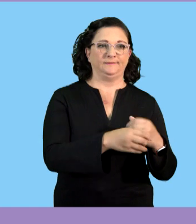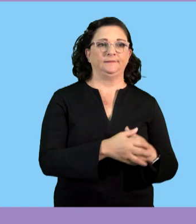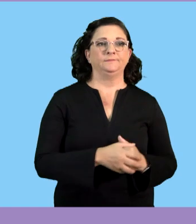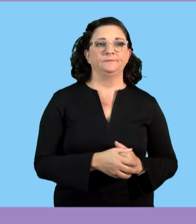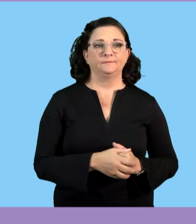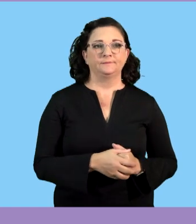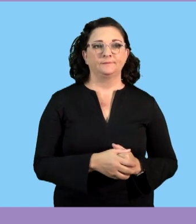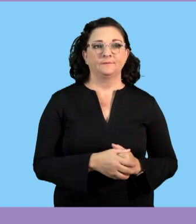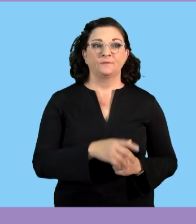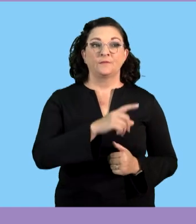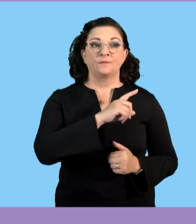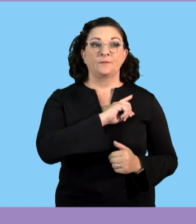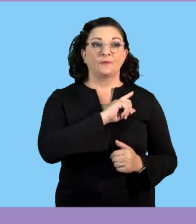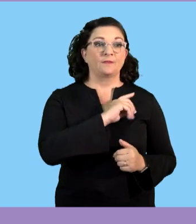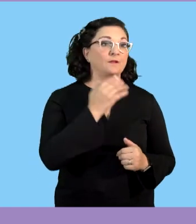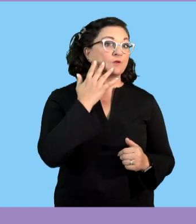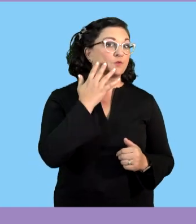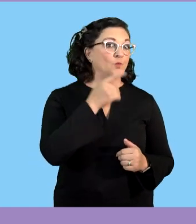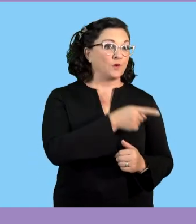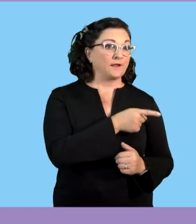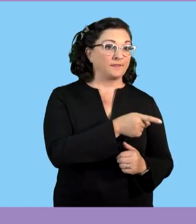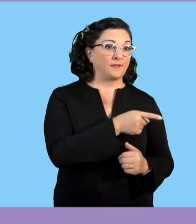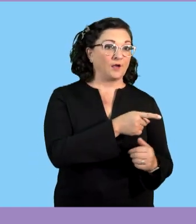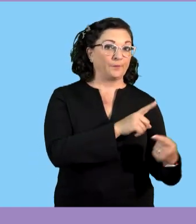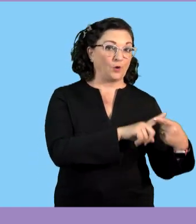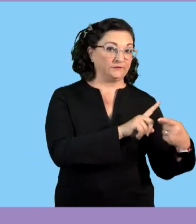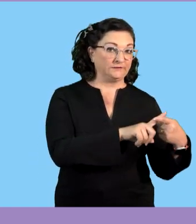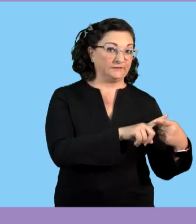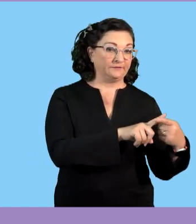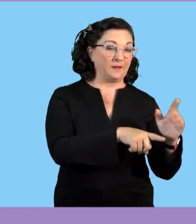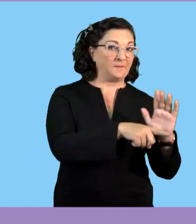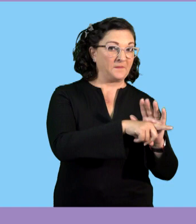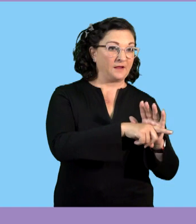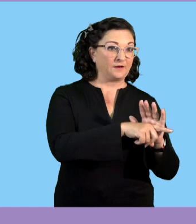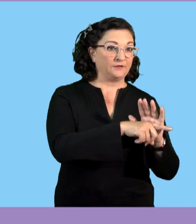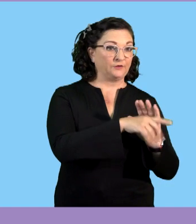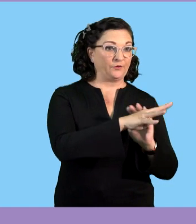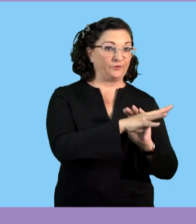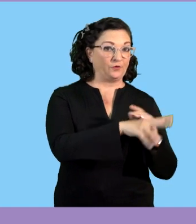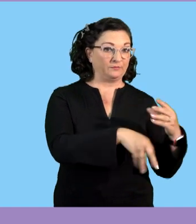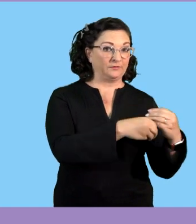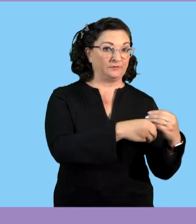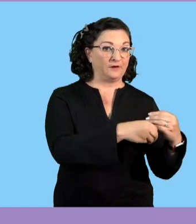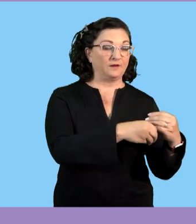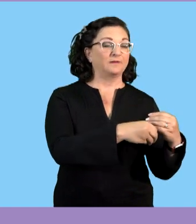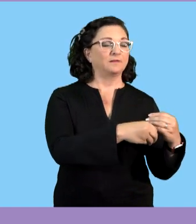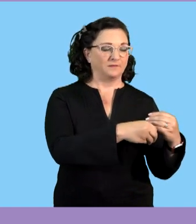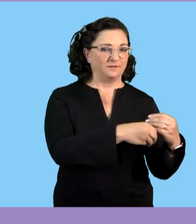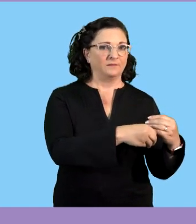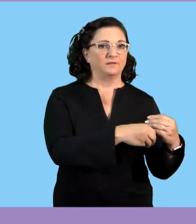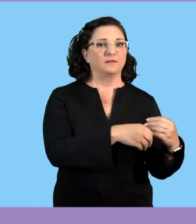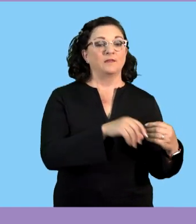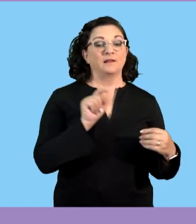when I add a negative 4 to that, the answer is 0. And remember, our equation is like a scale. So what I do on one side of